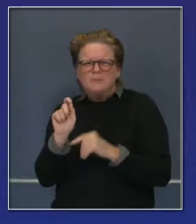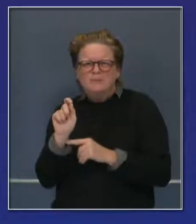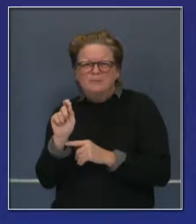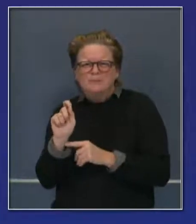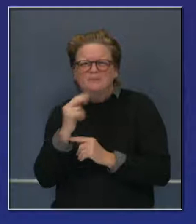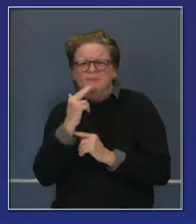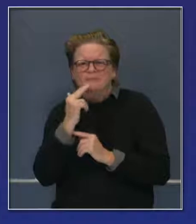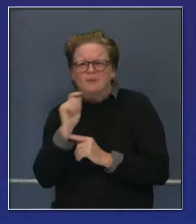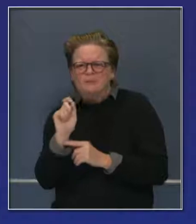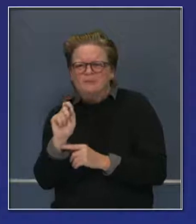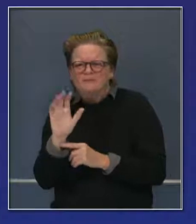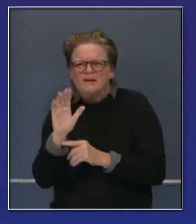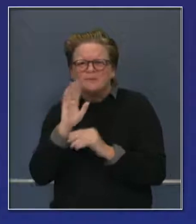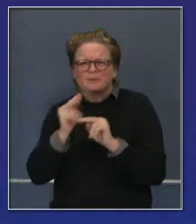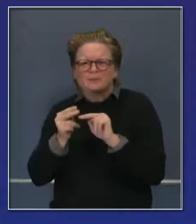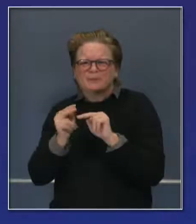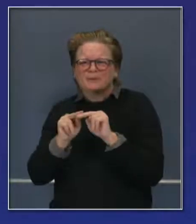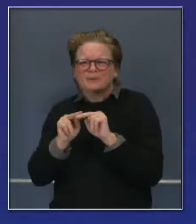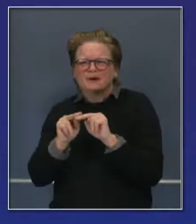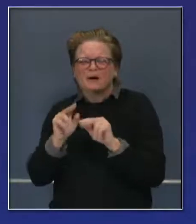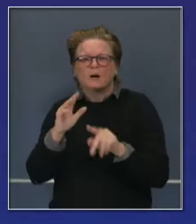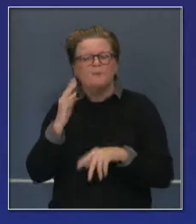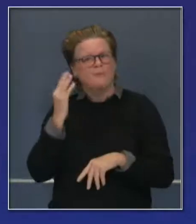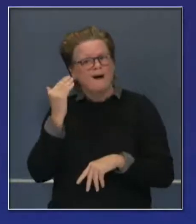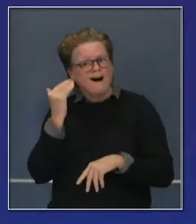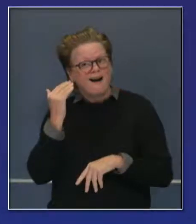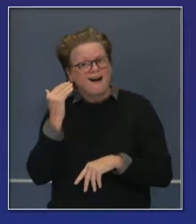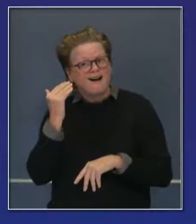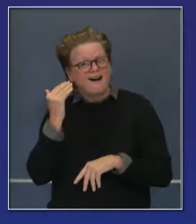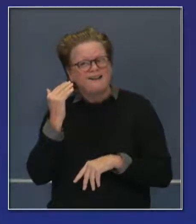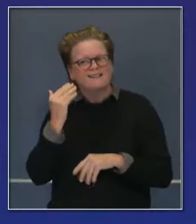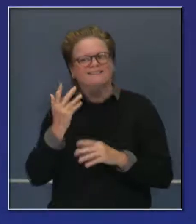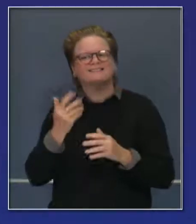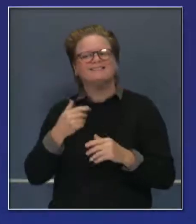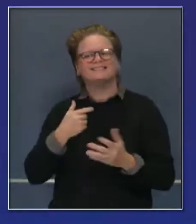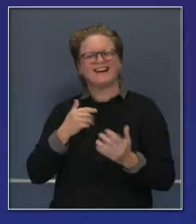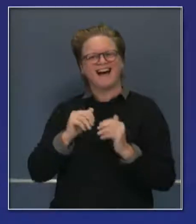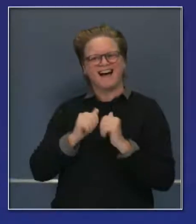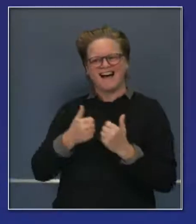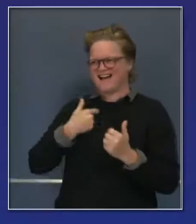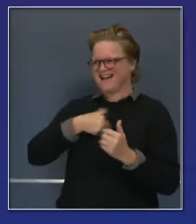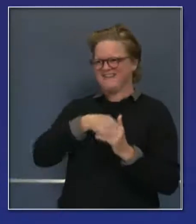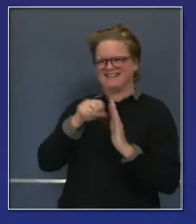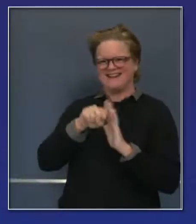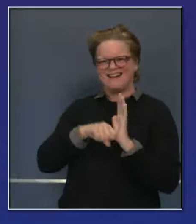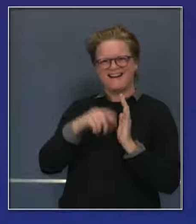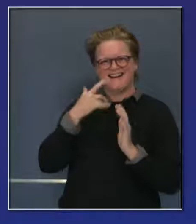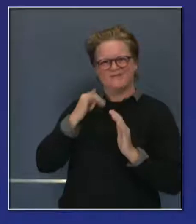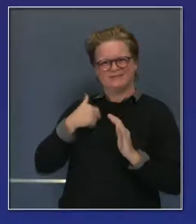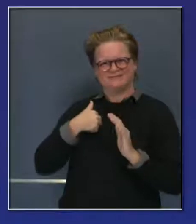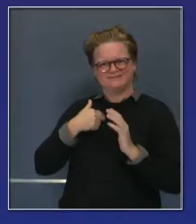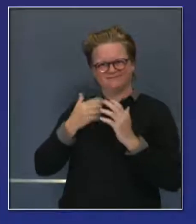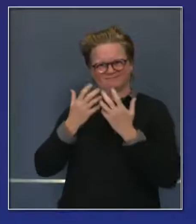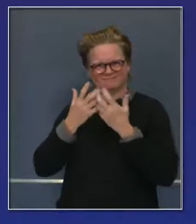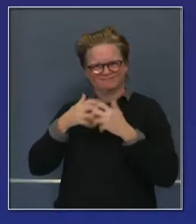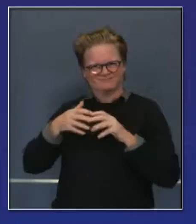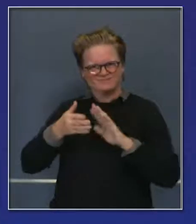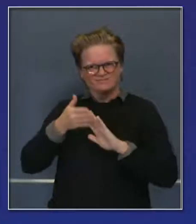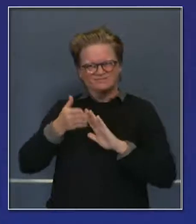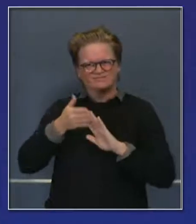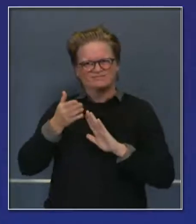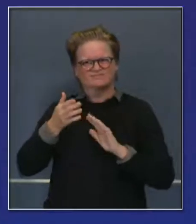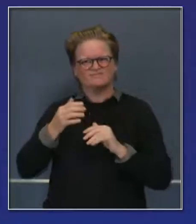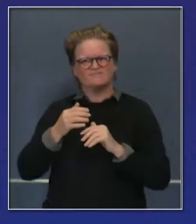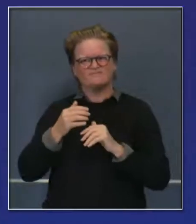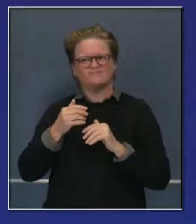increase because of the success and the efficacy of not only the ACA, but the extraordinary leadership here